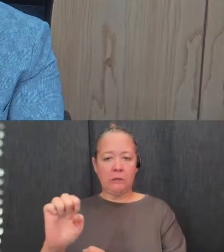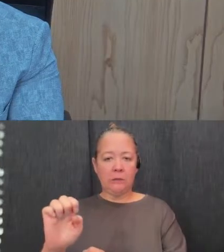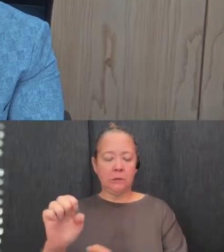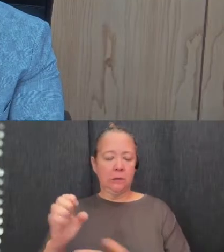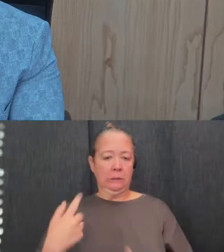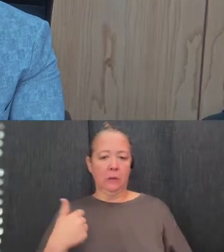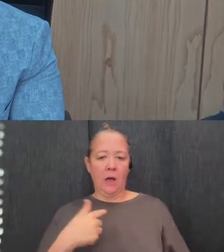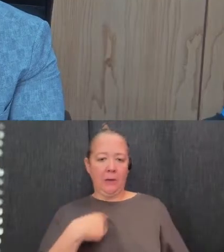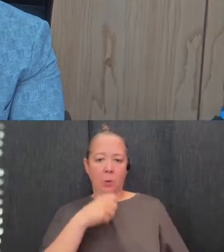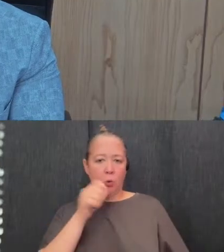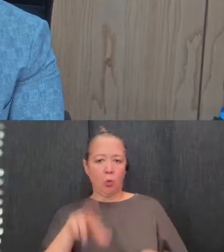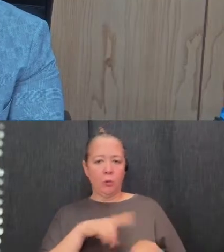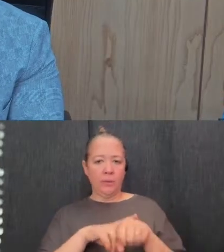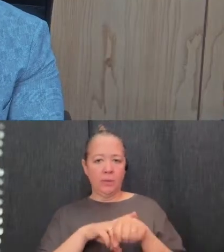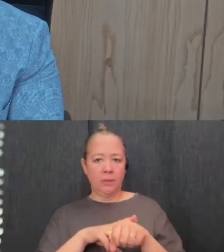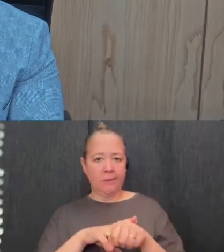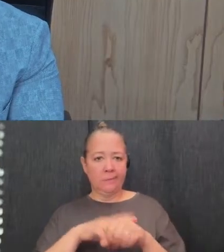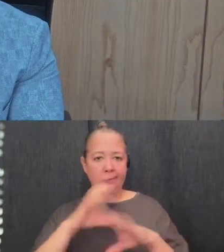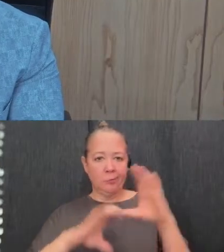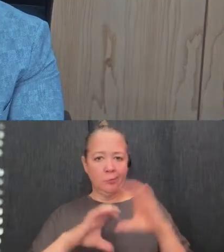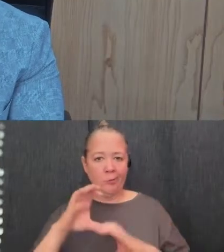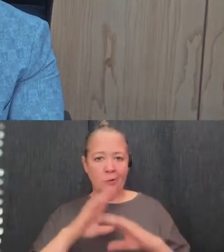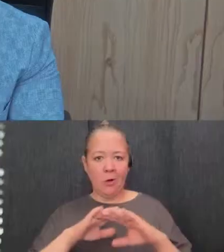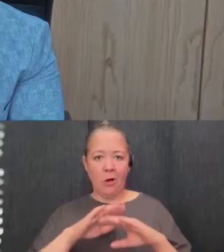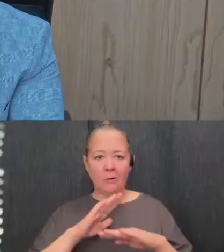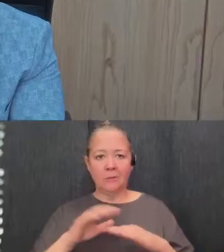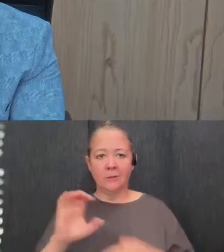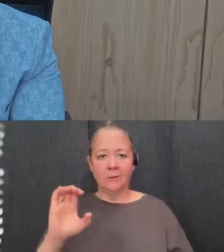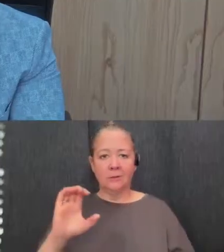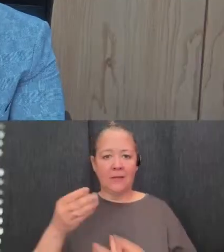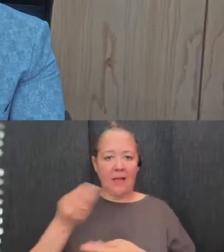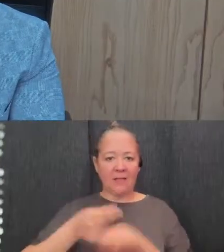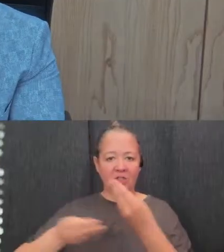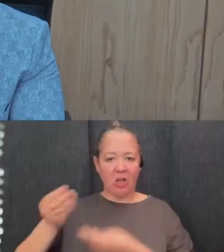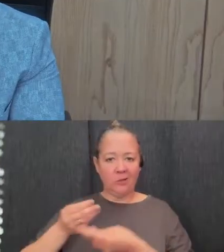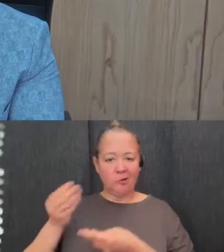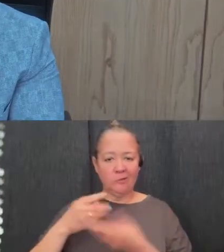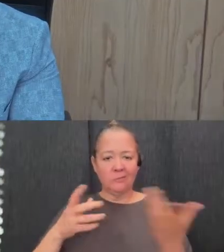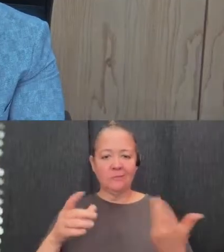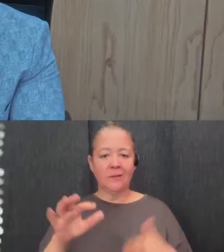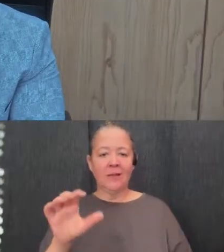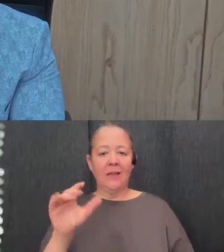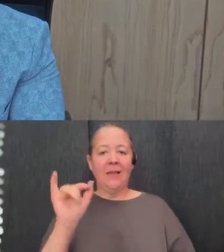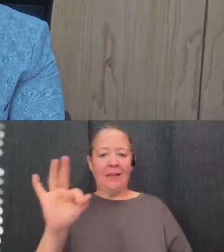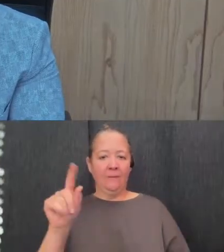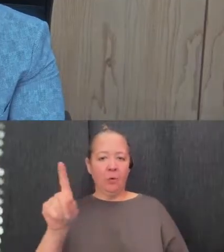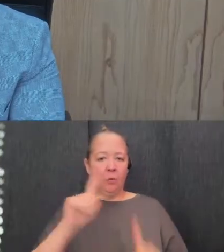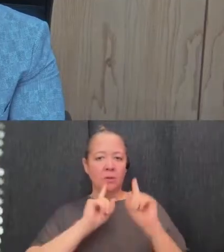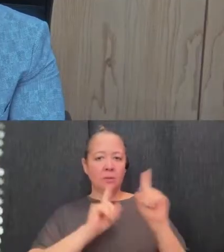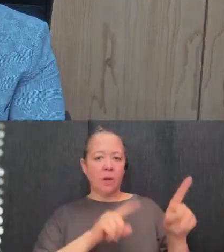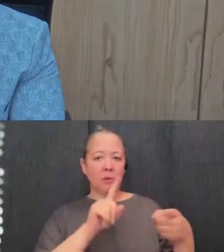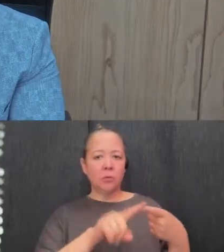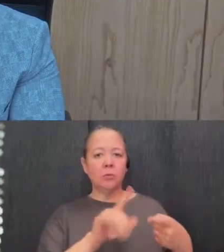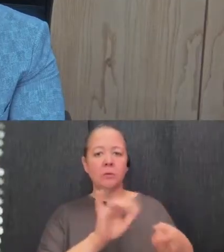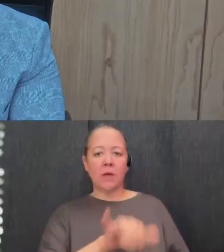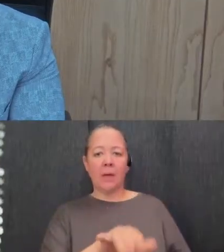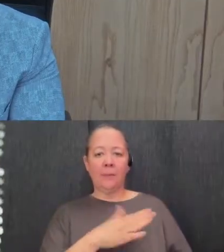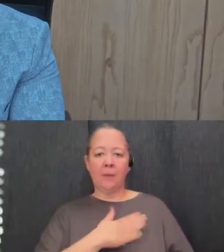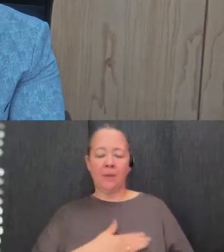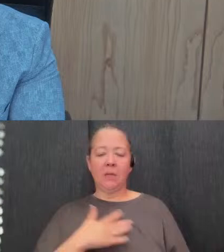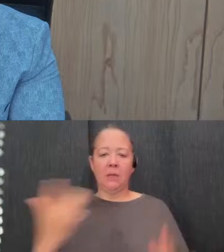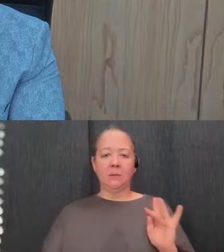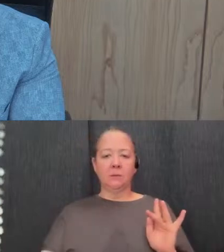boys. So if you do respond to that, please just reach out to me directly. I want to clarify, I think